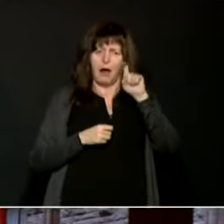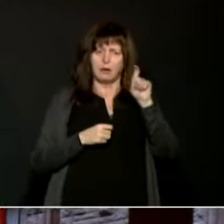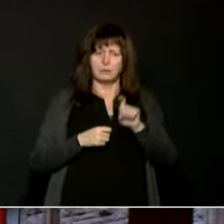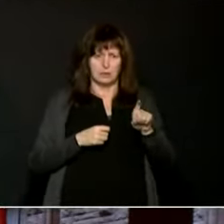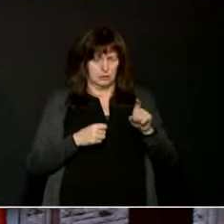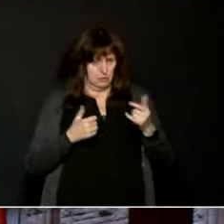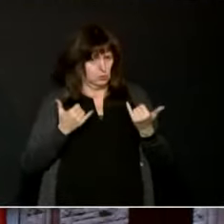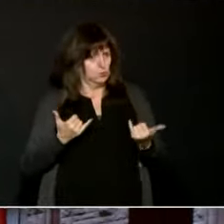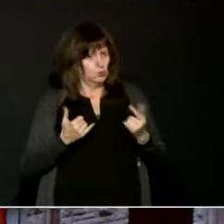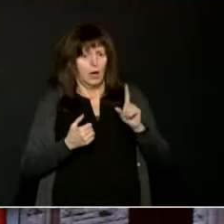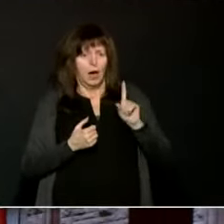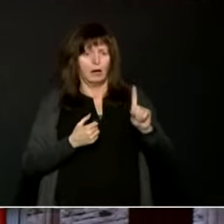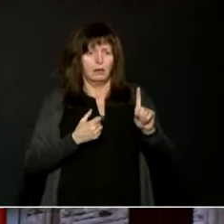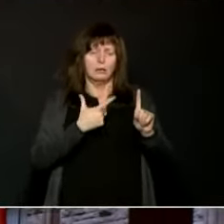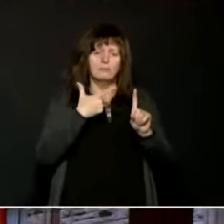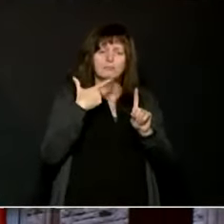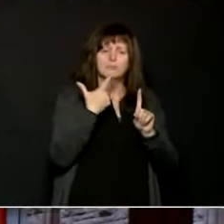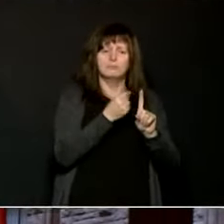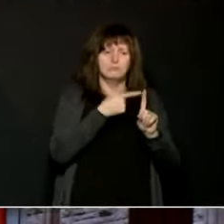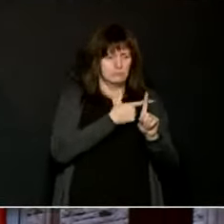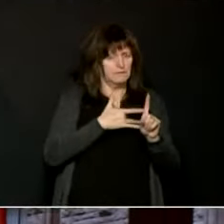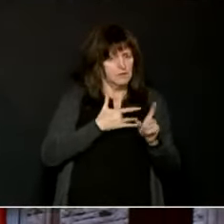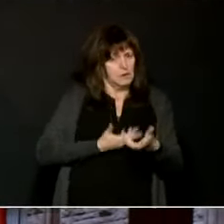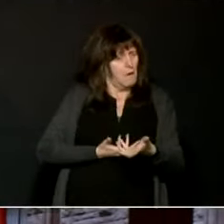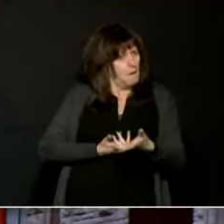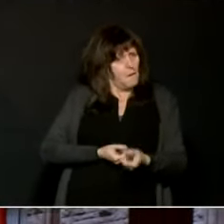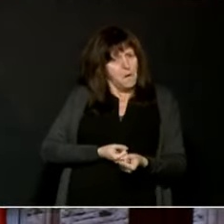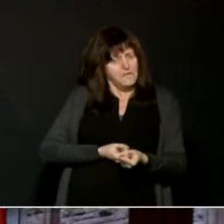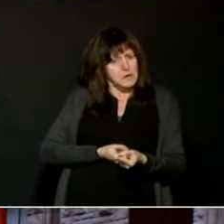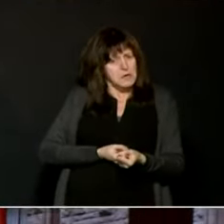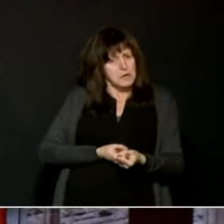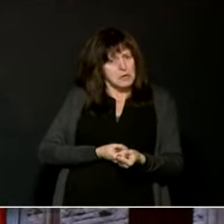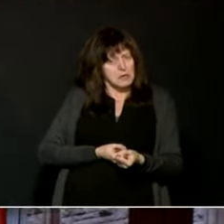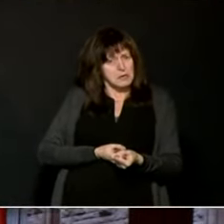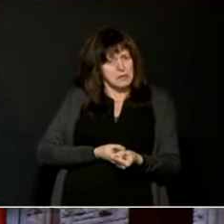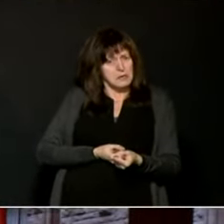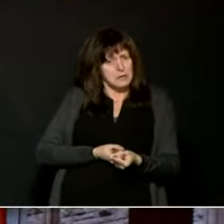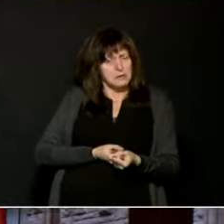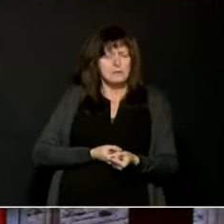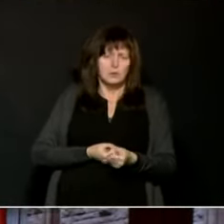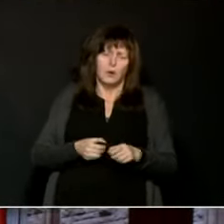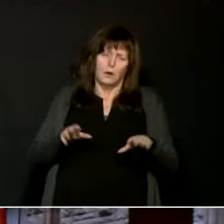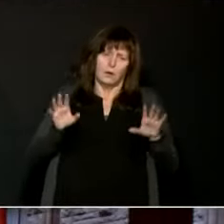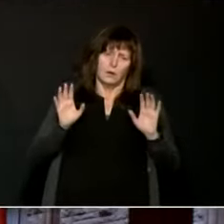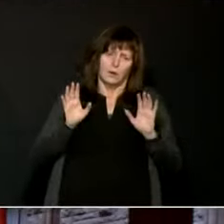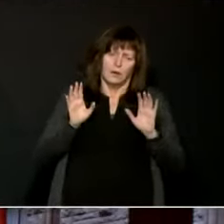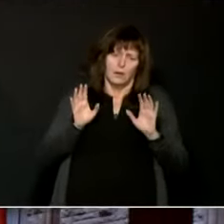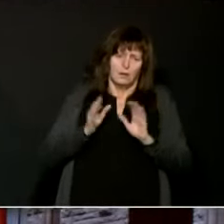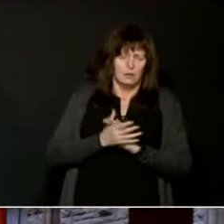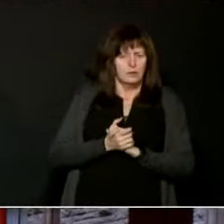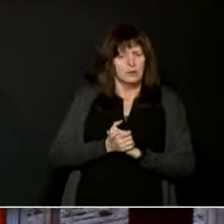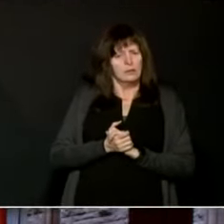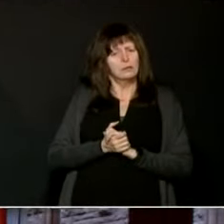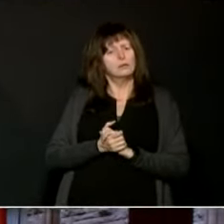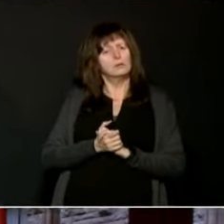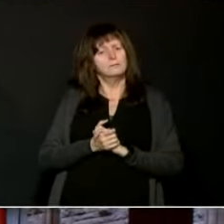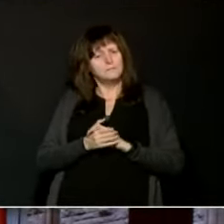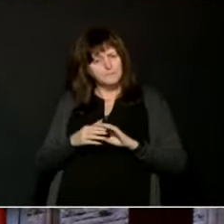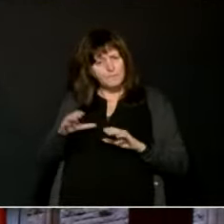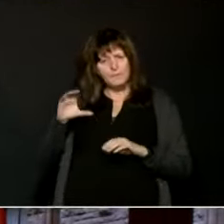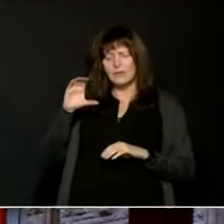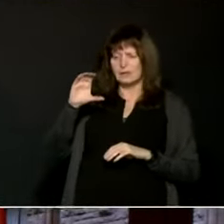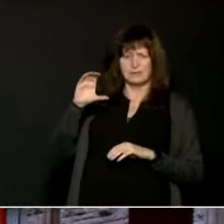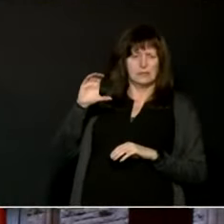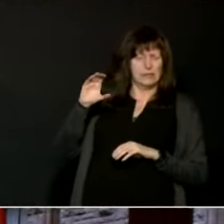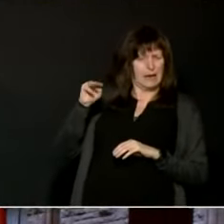safety in her age group, etc. And so we are consistent with the CMOHs. We're putting out a